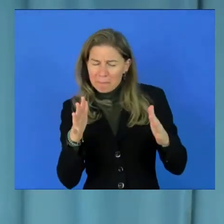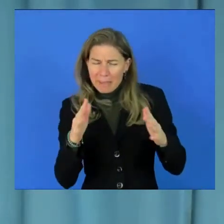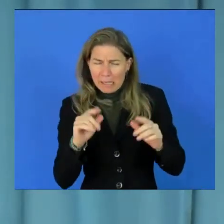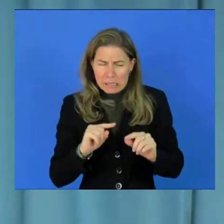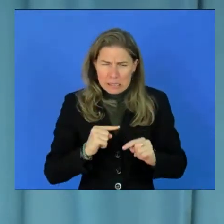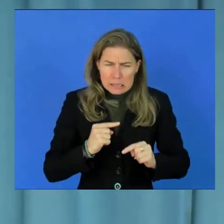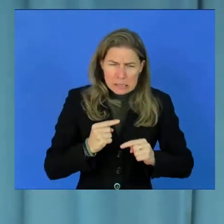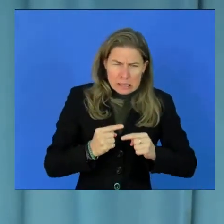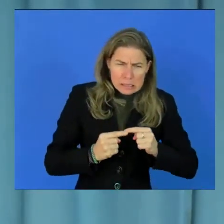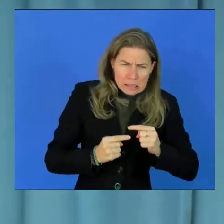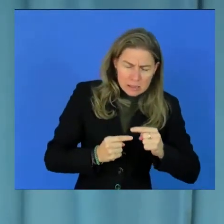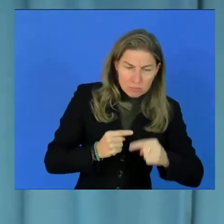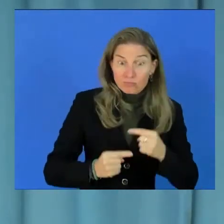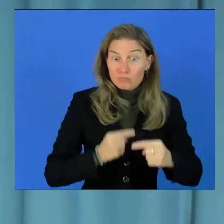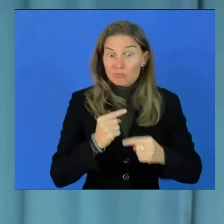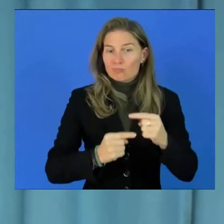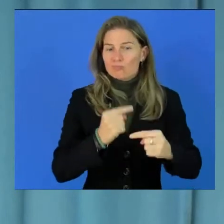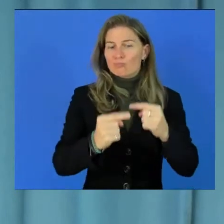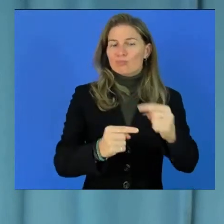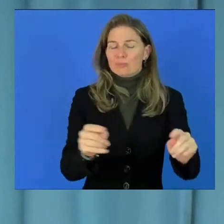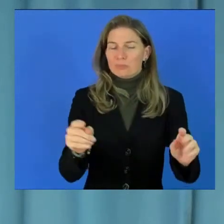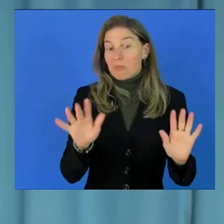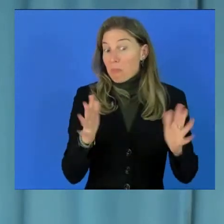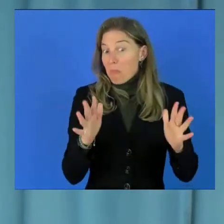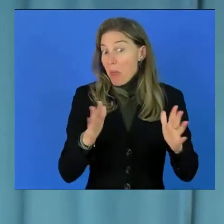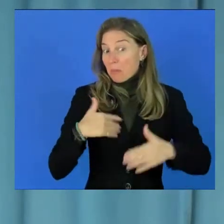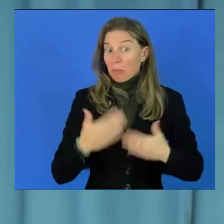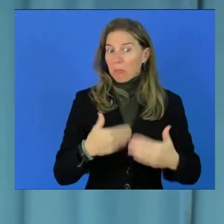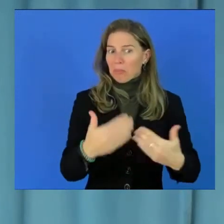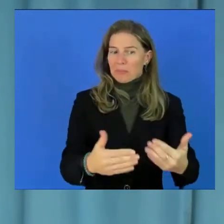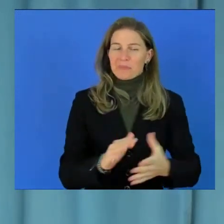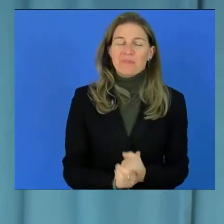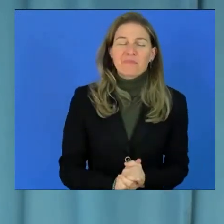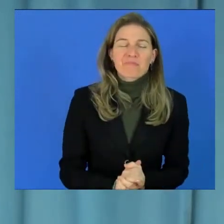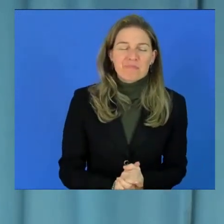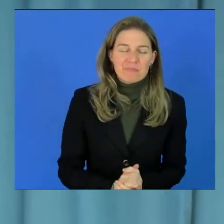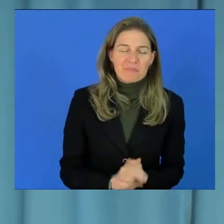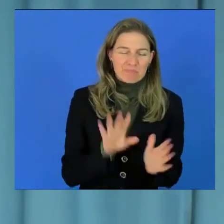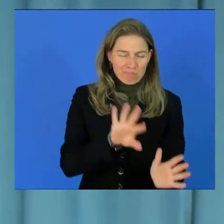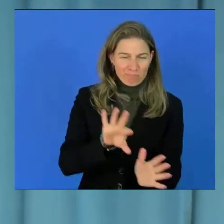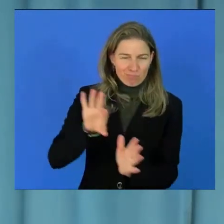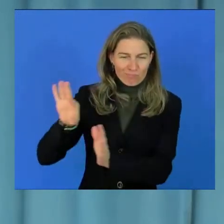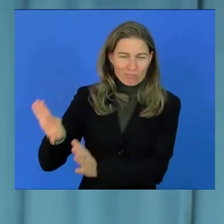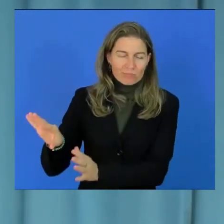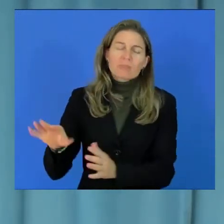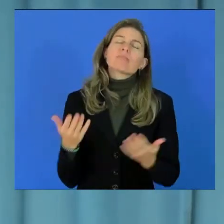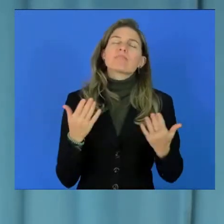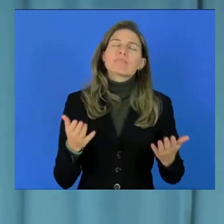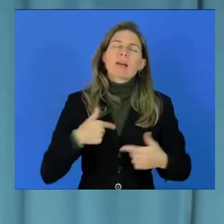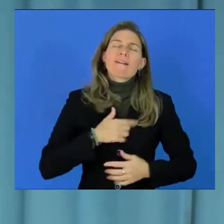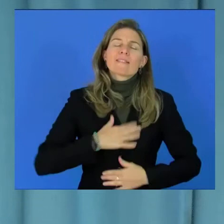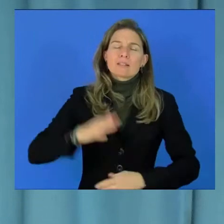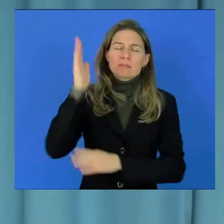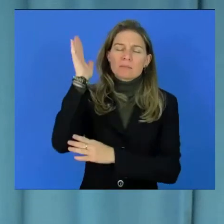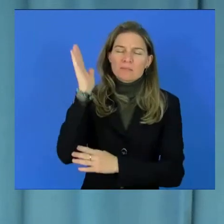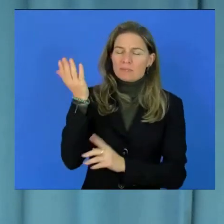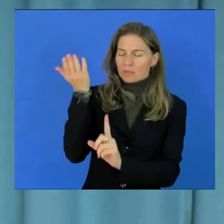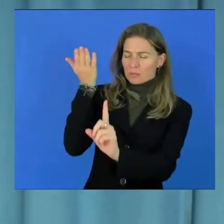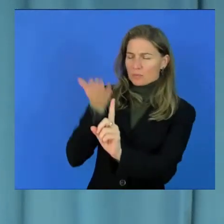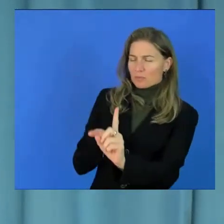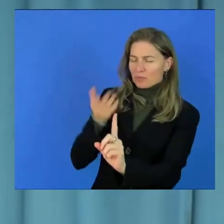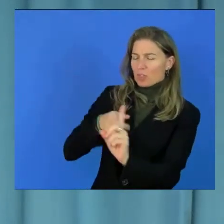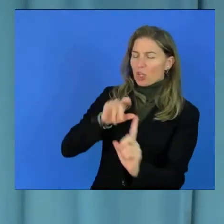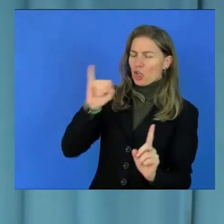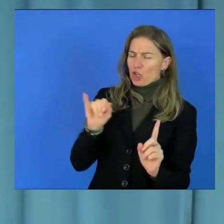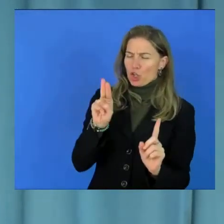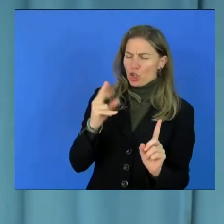not. Anyway, I would like now just to tell you a little bit about Jürgen before handing over to him.